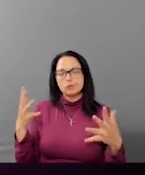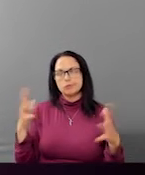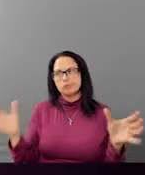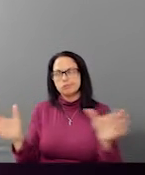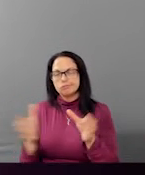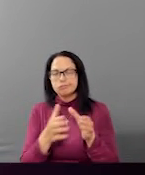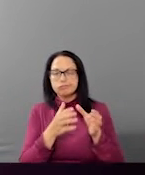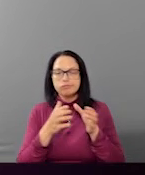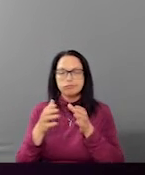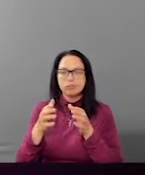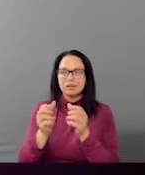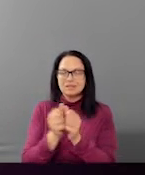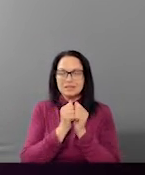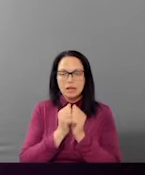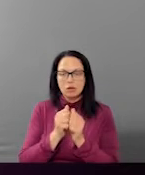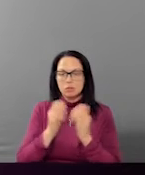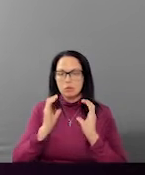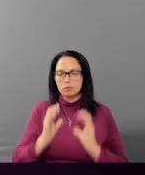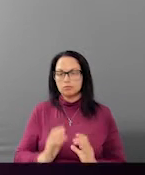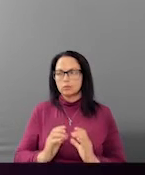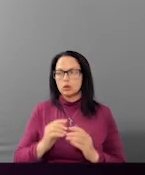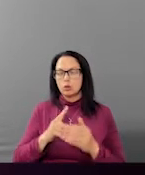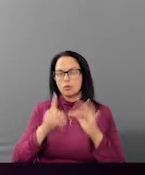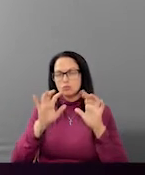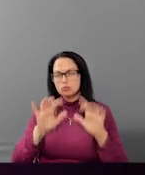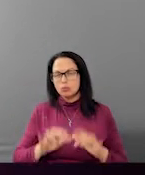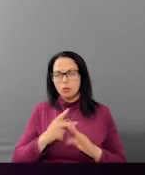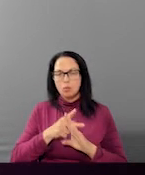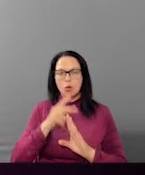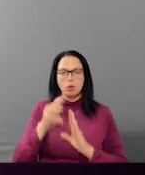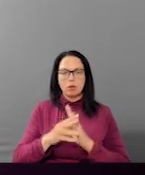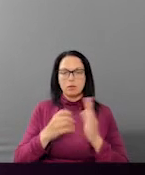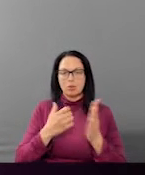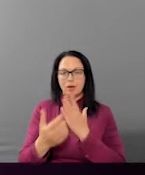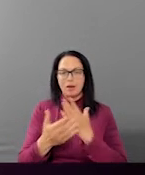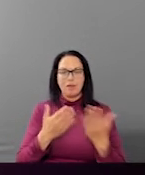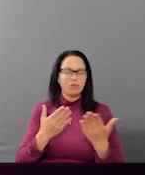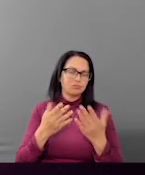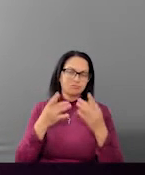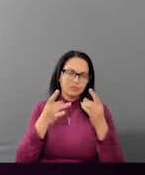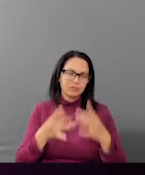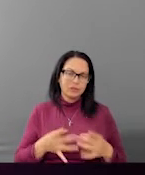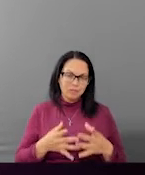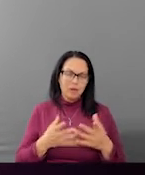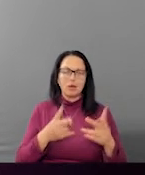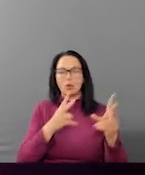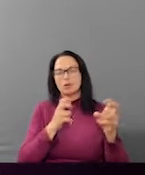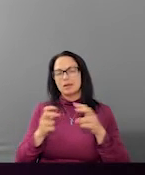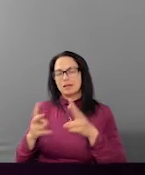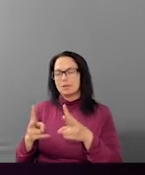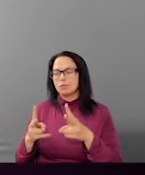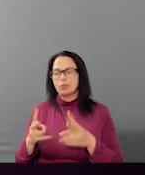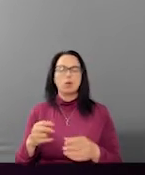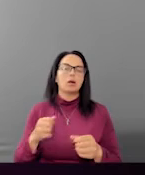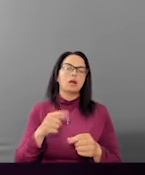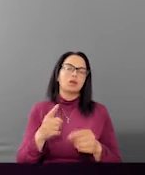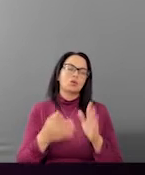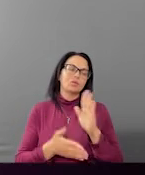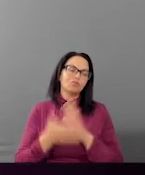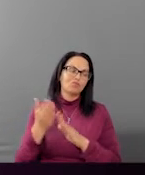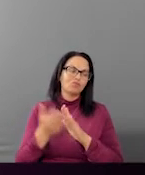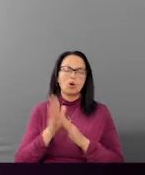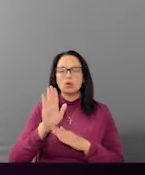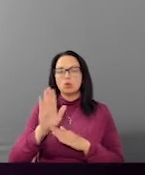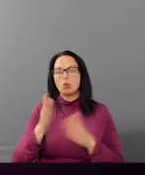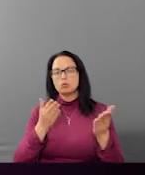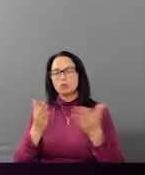on your client side, you would write a program to filter this based on whatever input you get. The other scenario would be that you can run your own server, you can